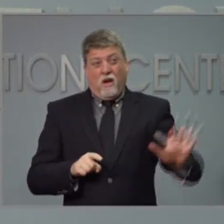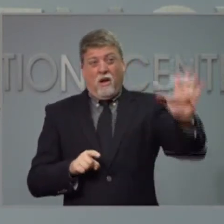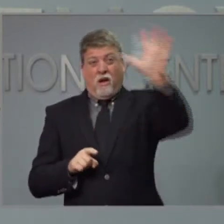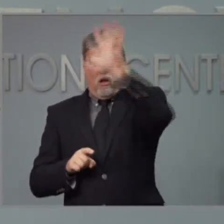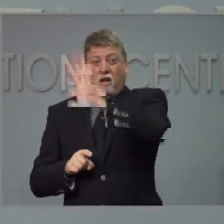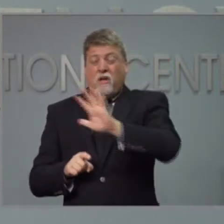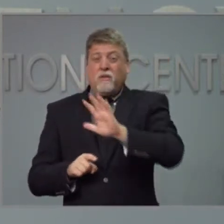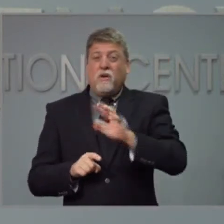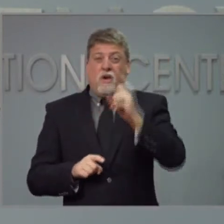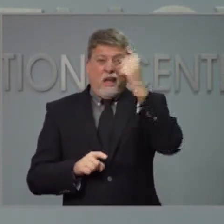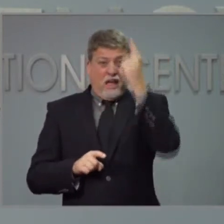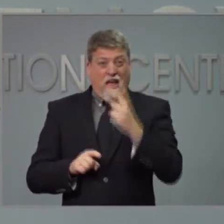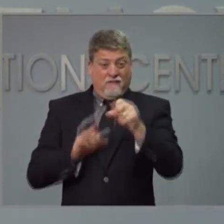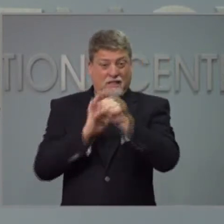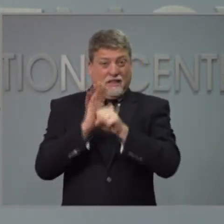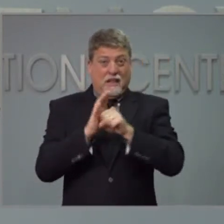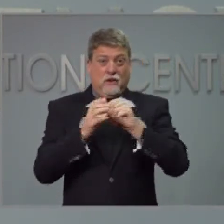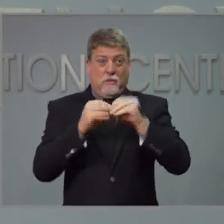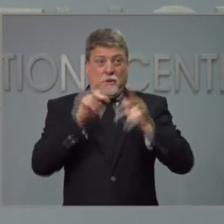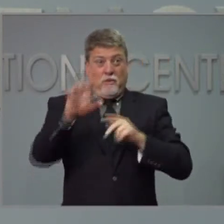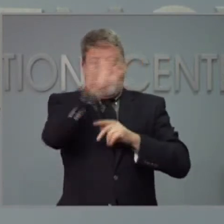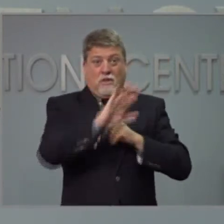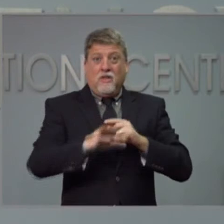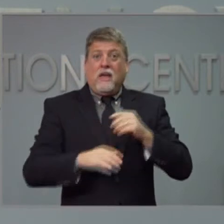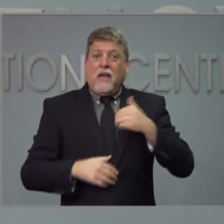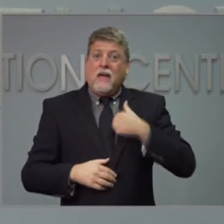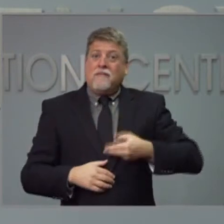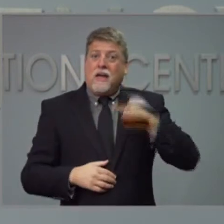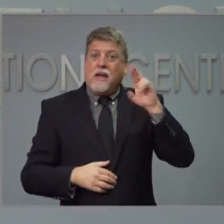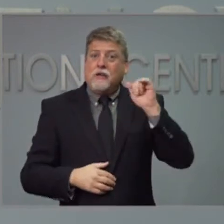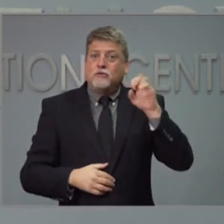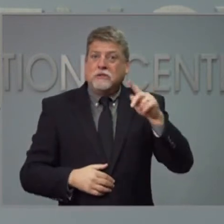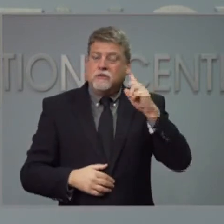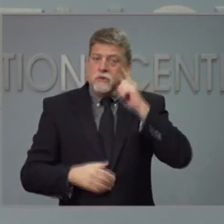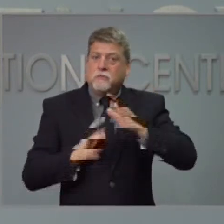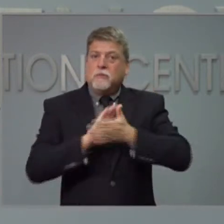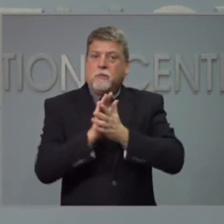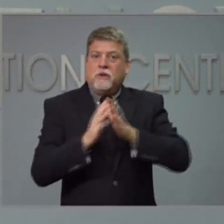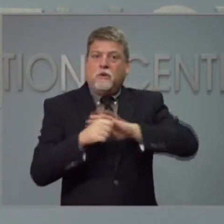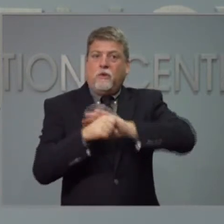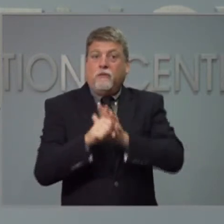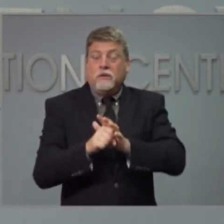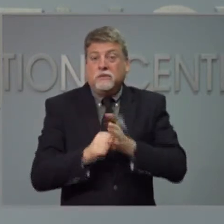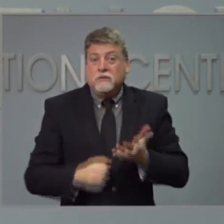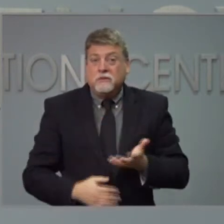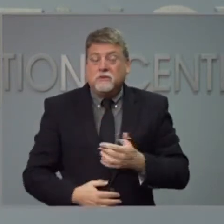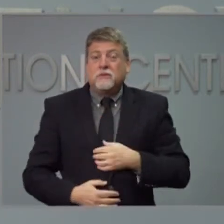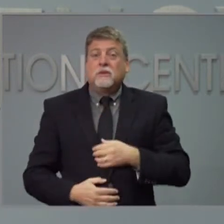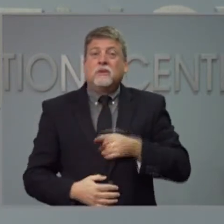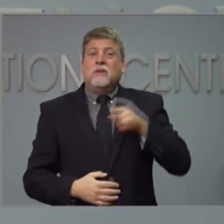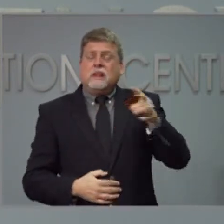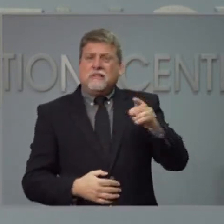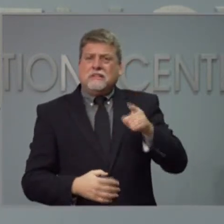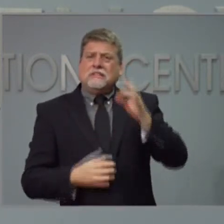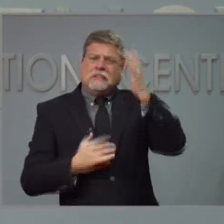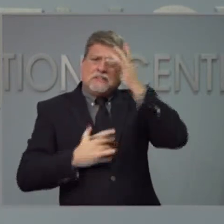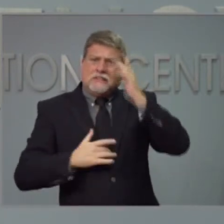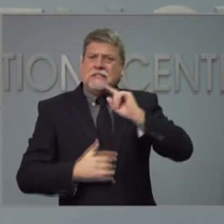are experiencing symptoms for weeks or months following infection. This is not a disease to gamble with.